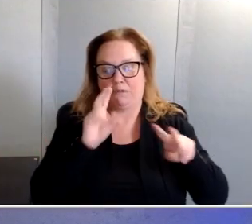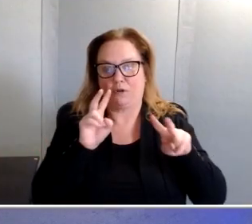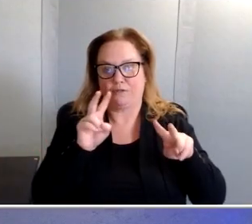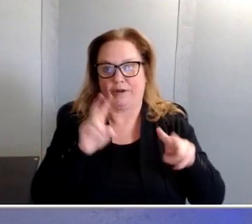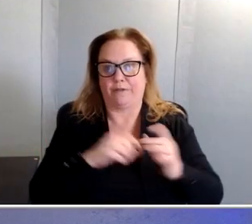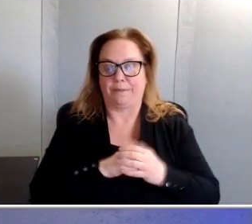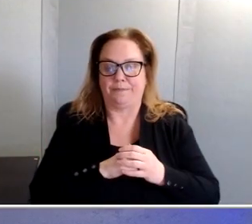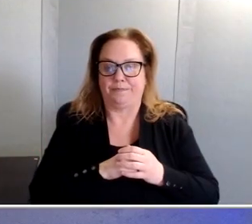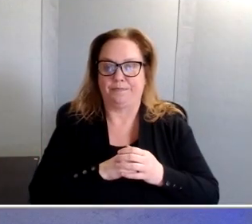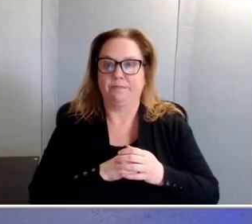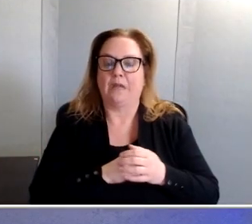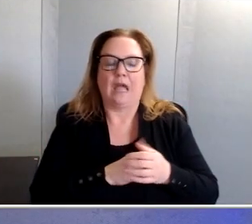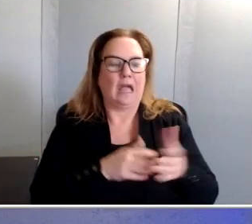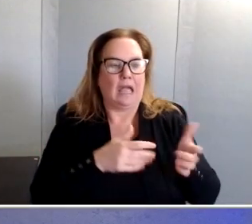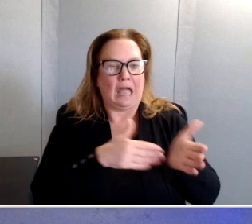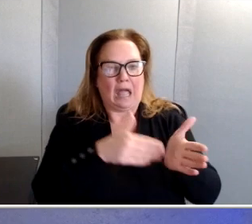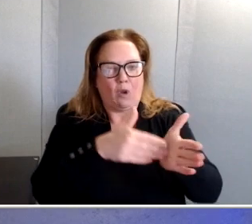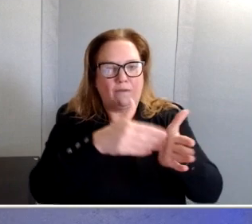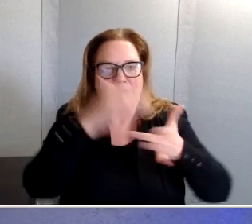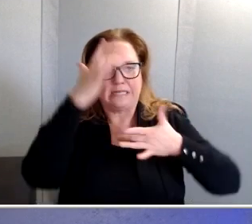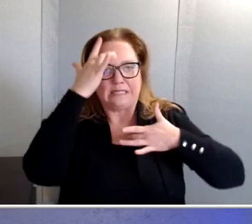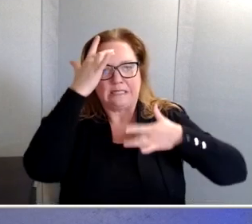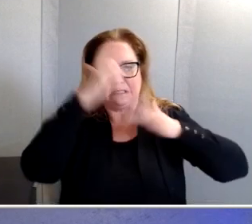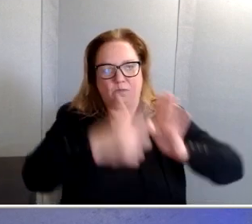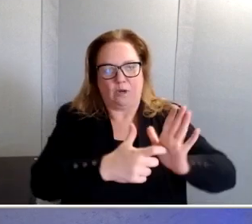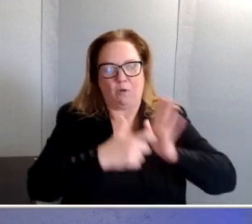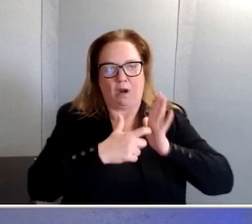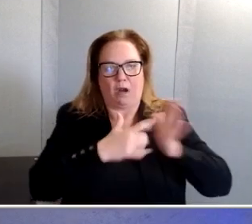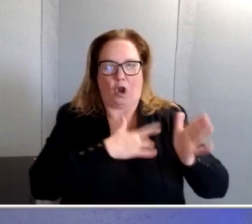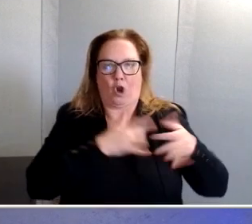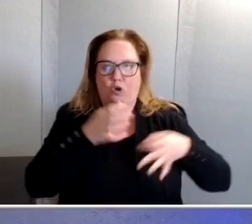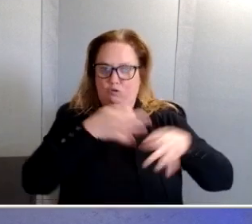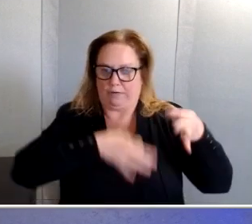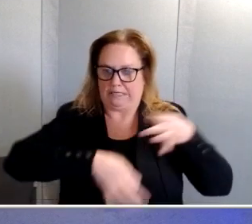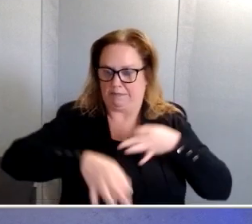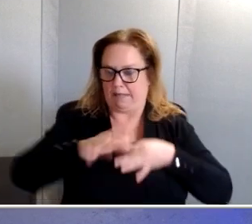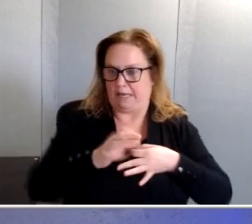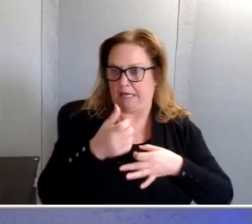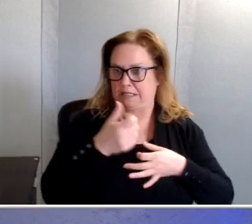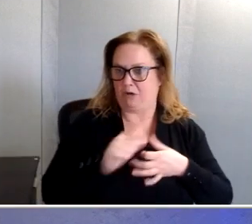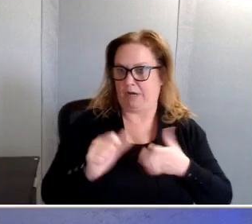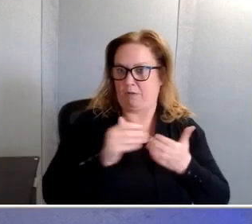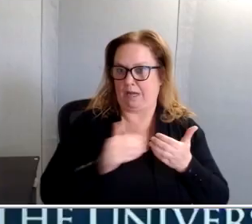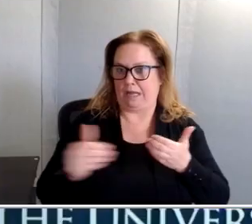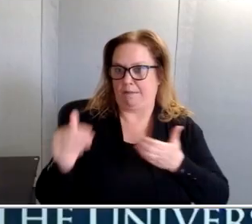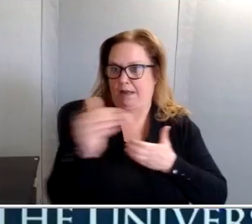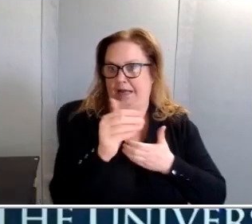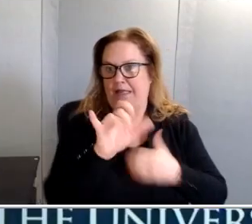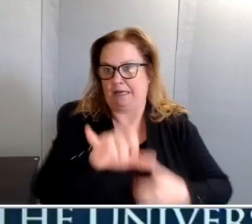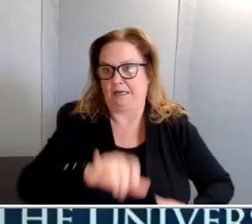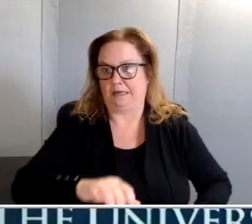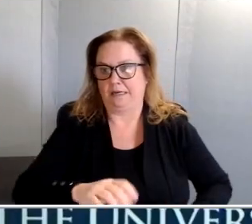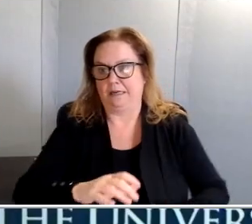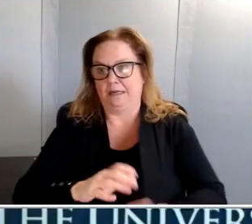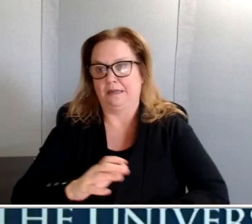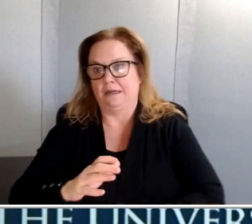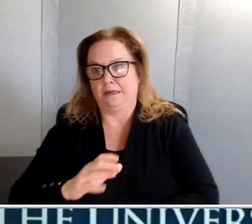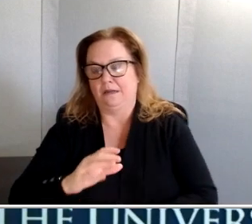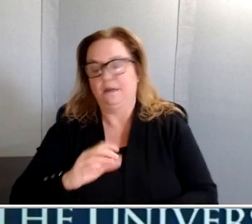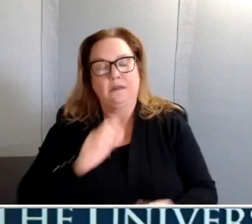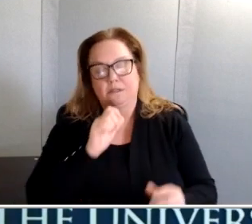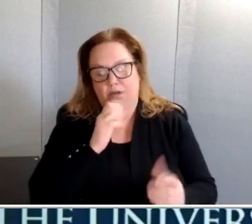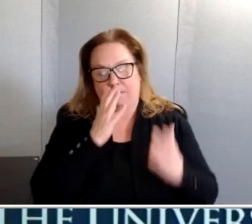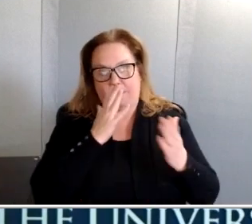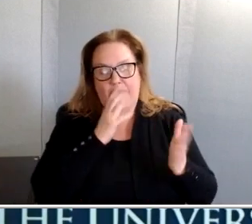often does this disease end up requiring a heart transplant? Is there any way to get ahead of it? Yeah, thankfully not very often.